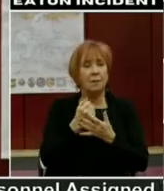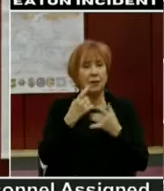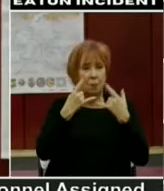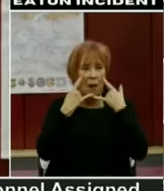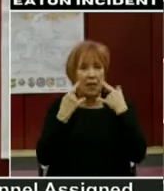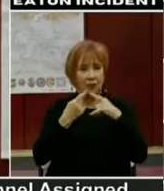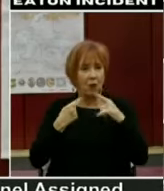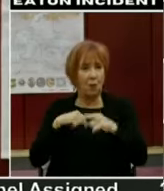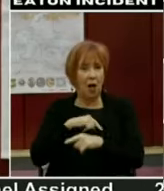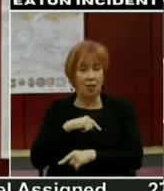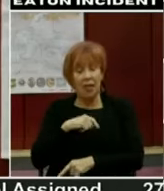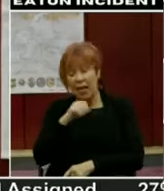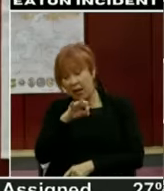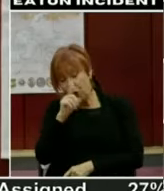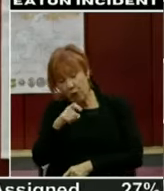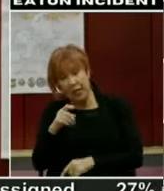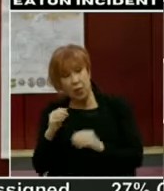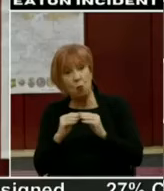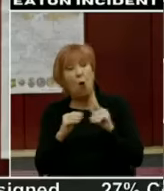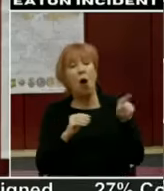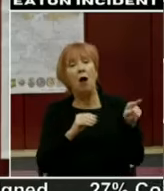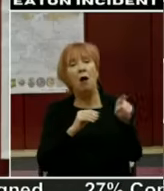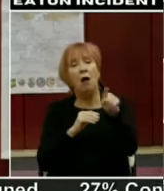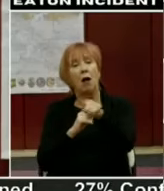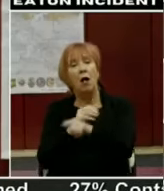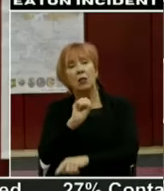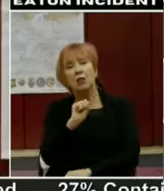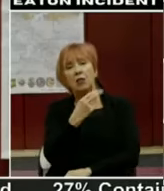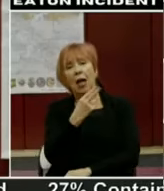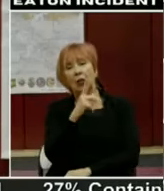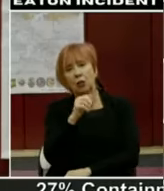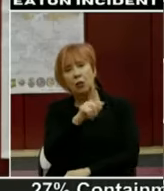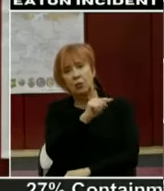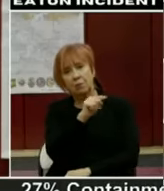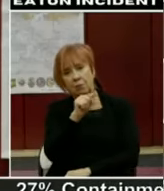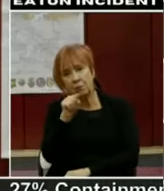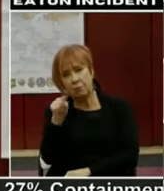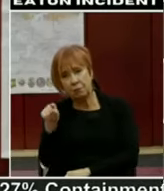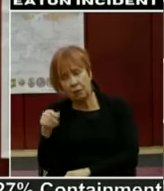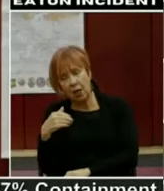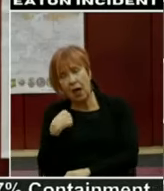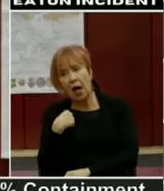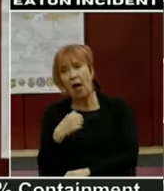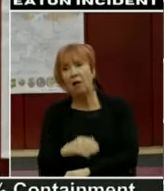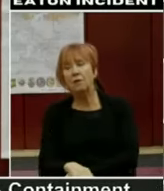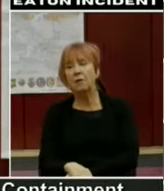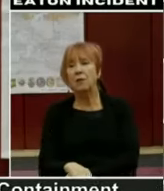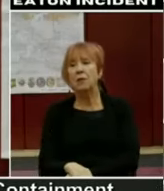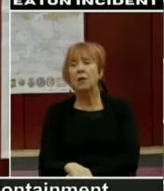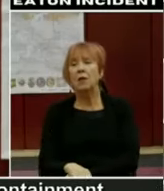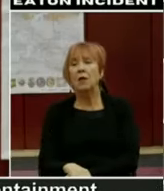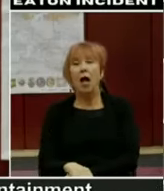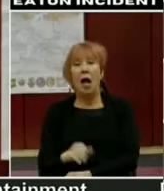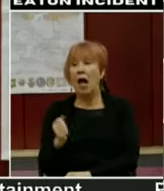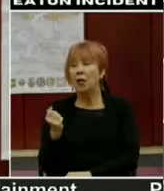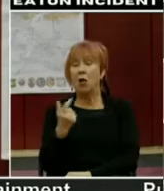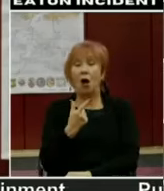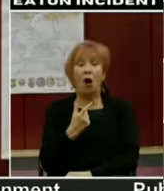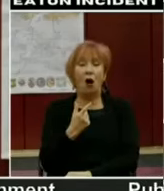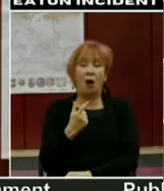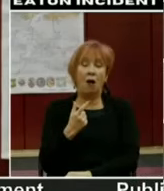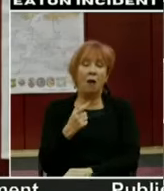go to the shelter after today. We'll also, of course, have them at at all of the family assistance centers